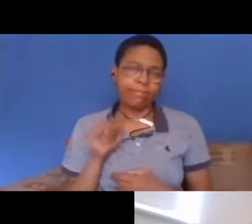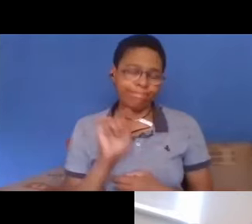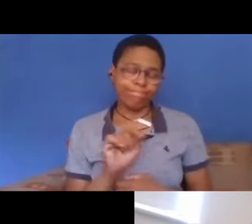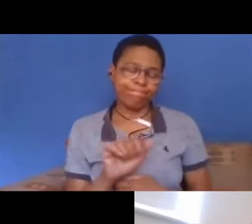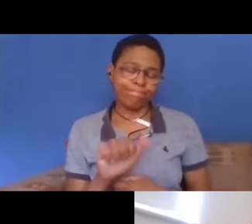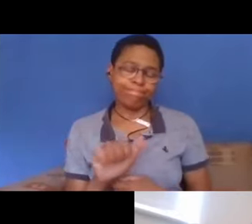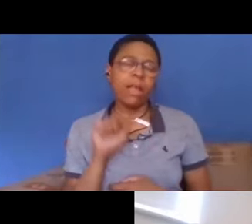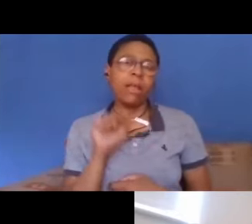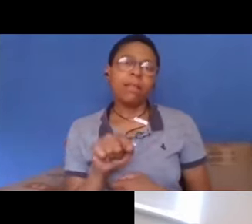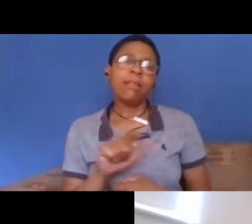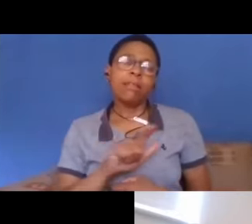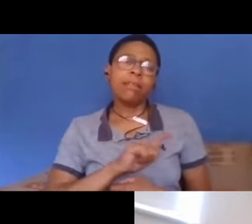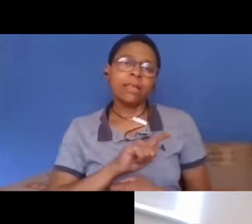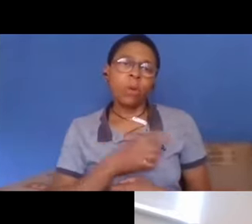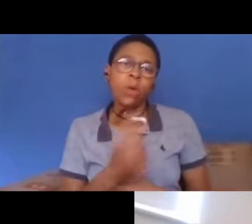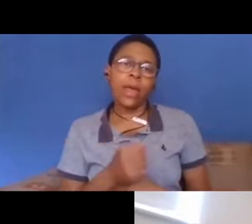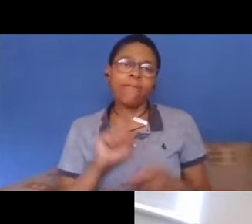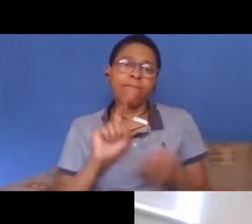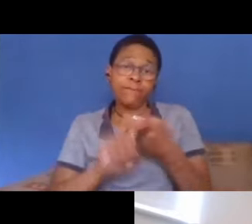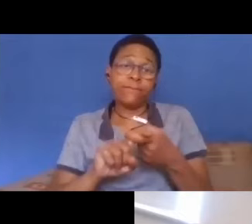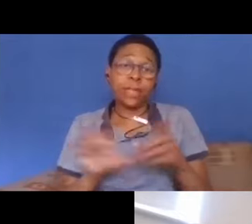group notion comes in.